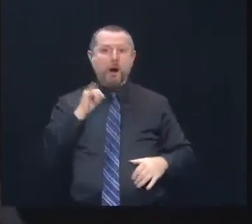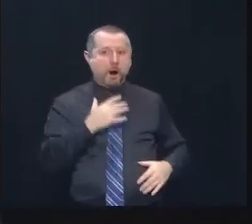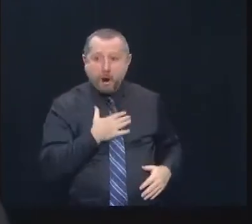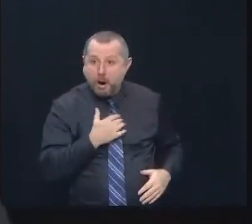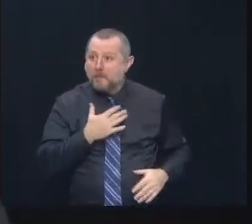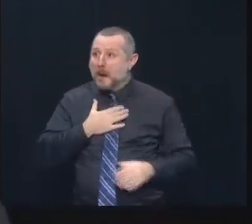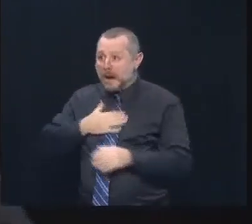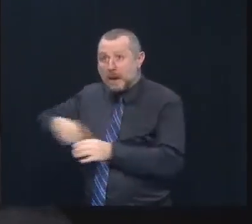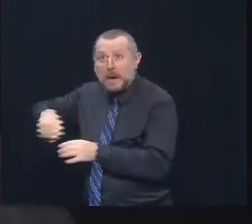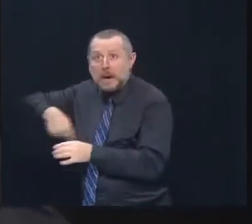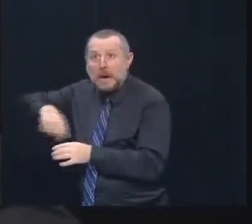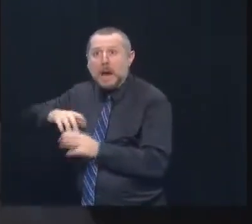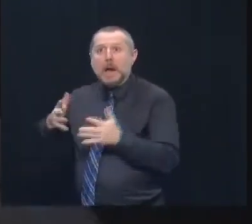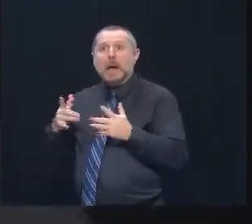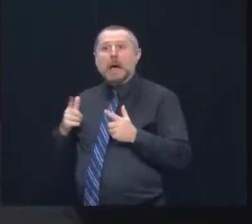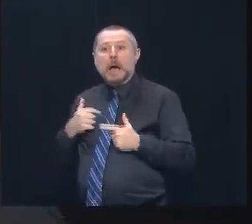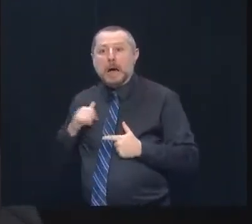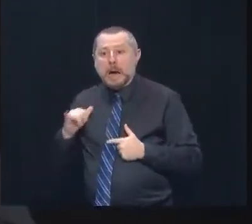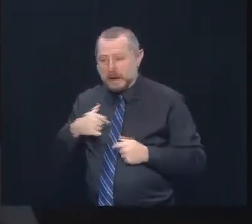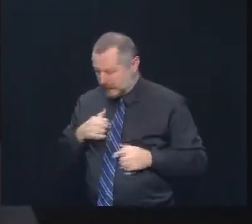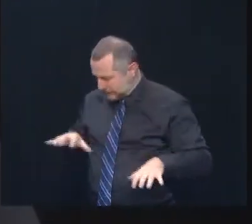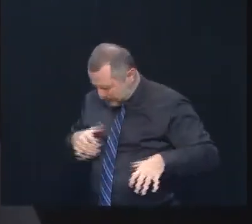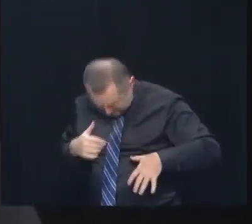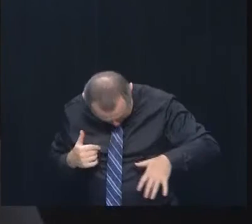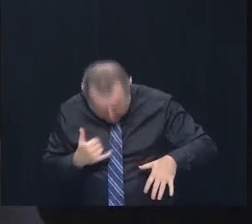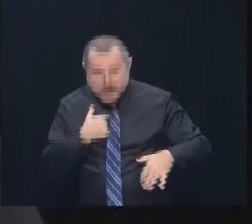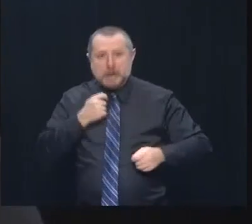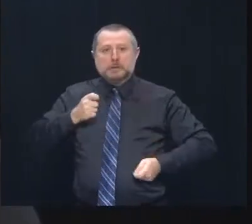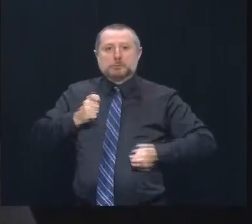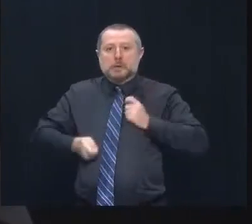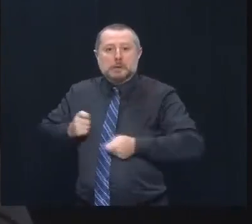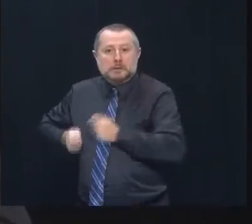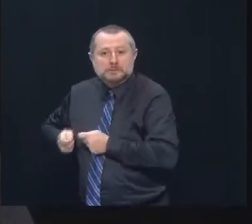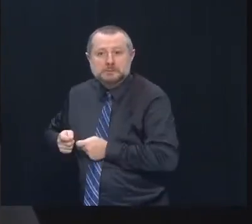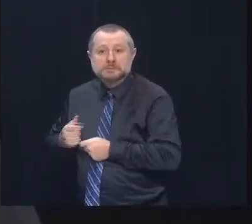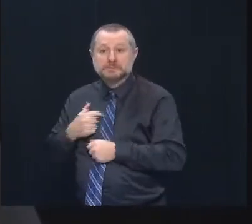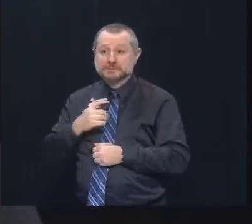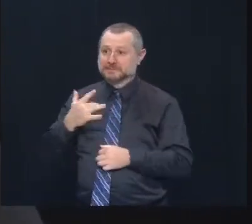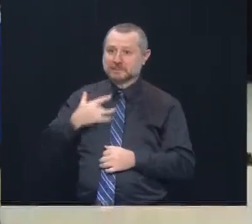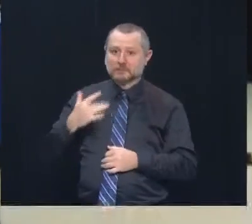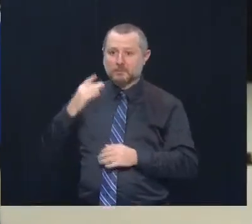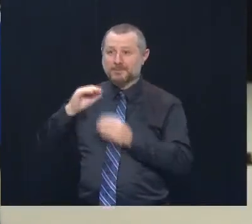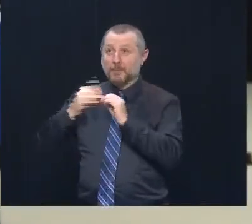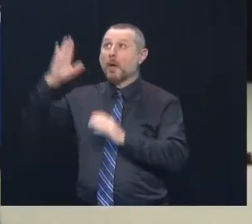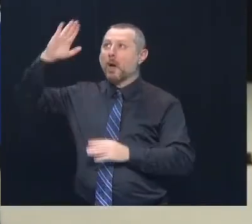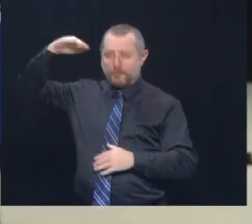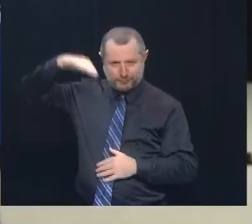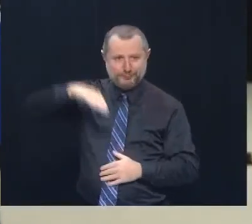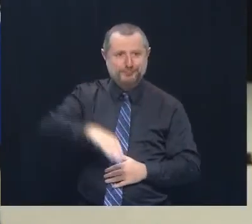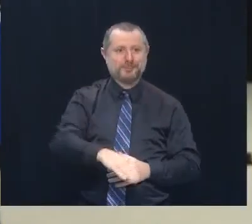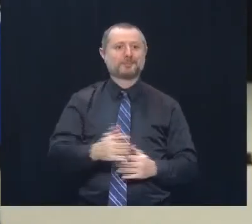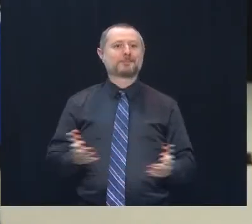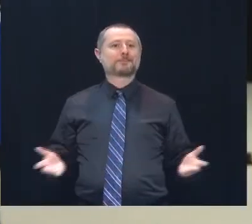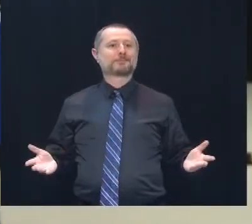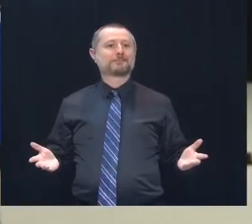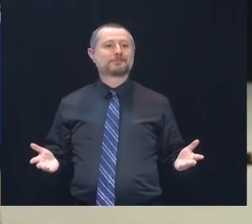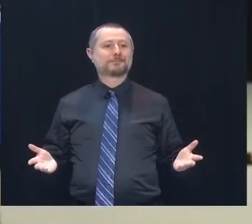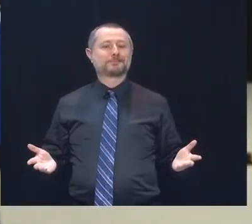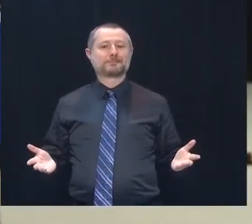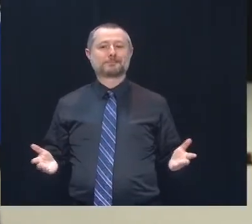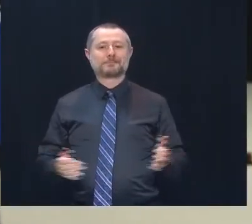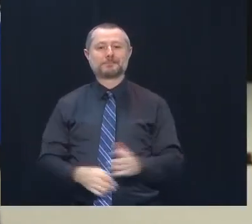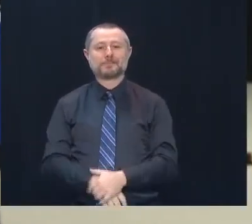their behavior, we've seen them drop. Not always, but sometimes. More cluster zones will lead to more unemployment. A lot of these folks might only be